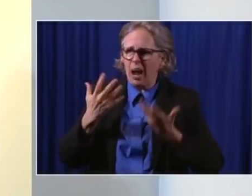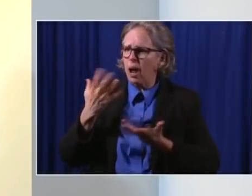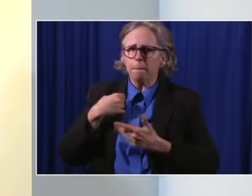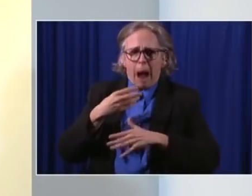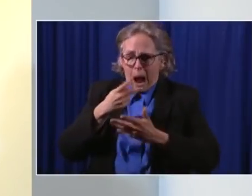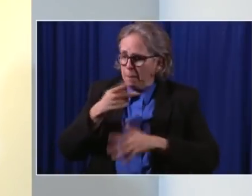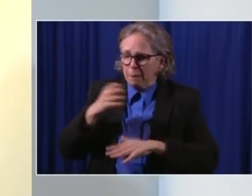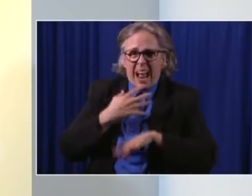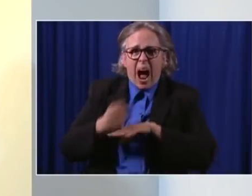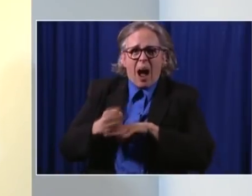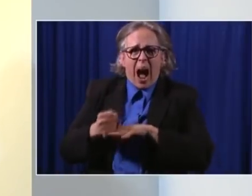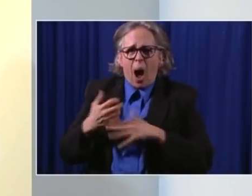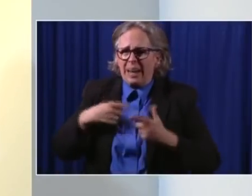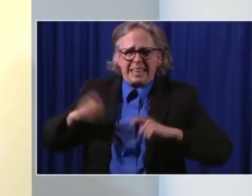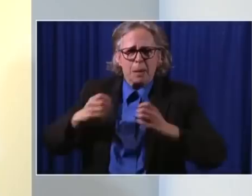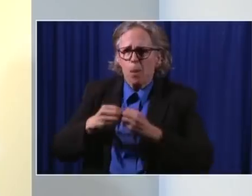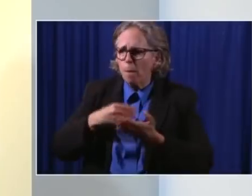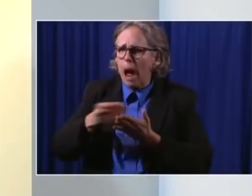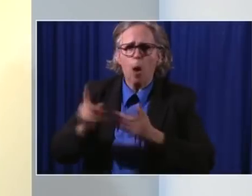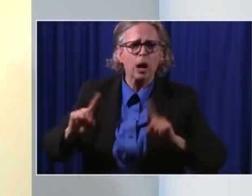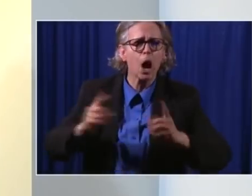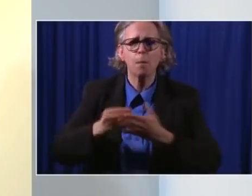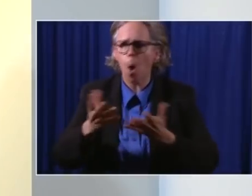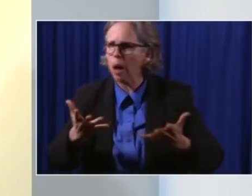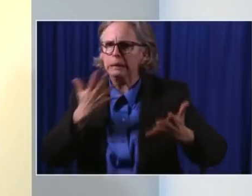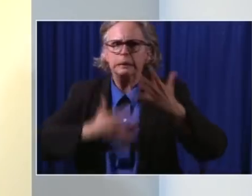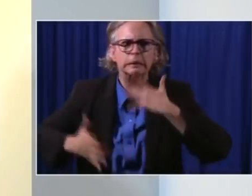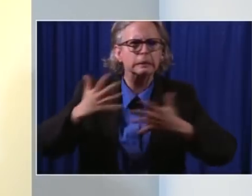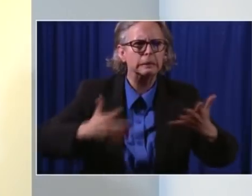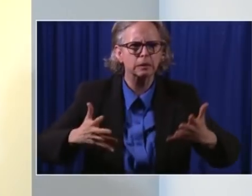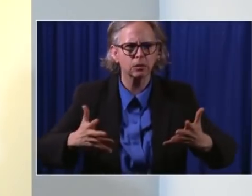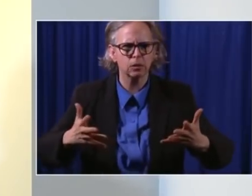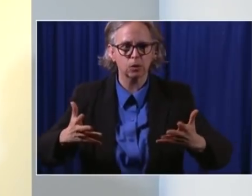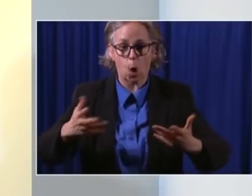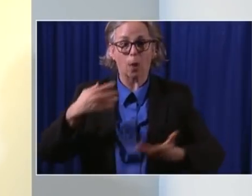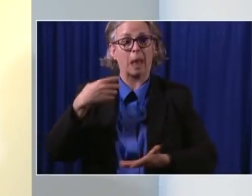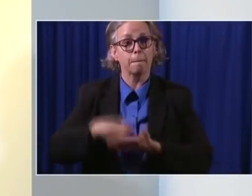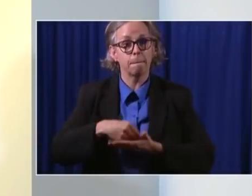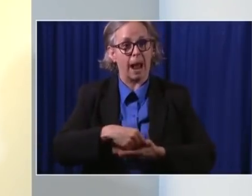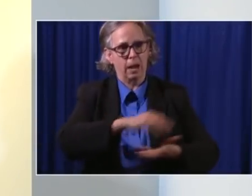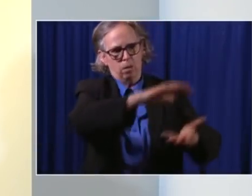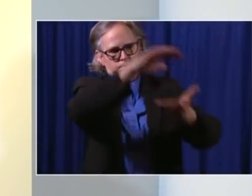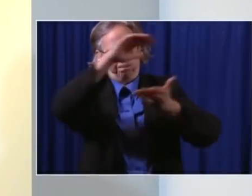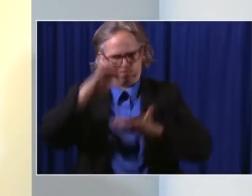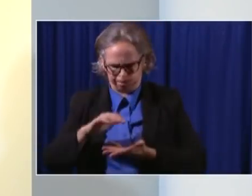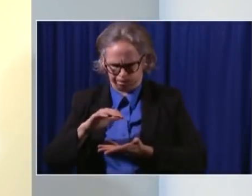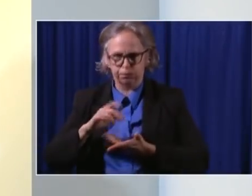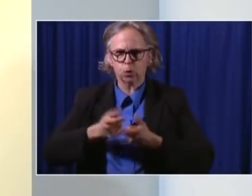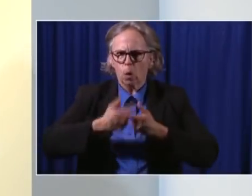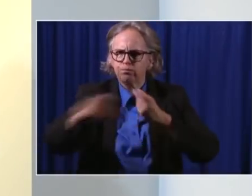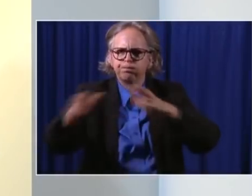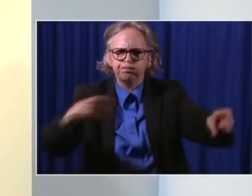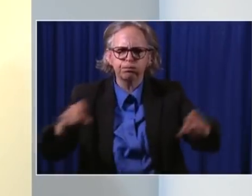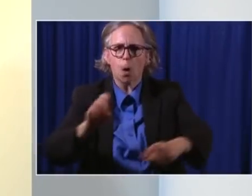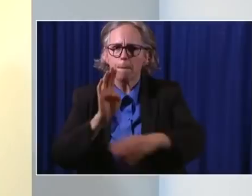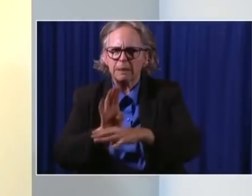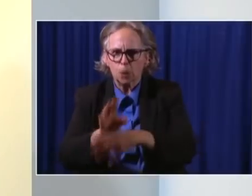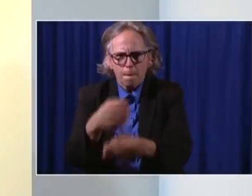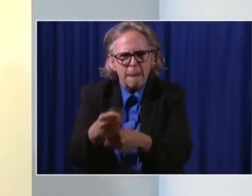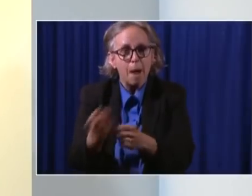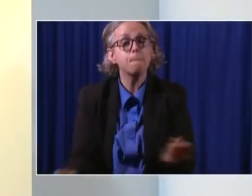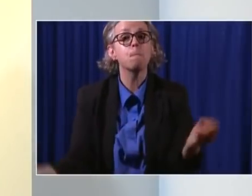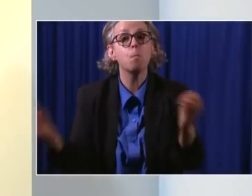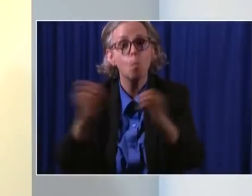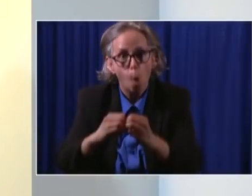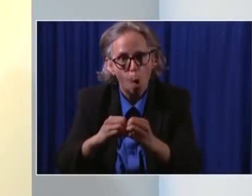supply, and we're going to continue to try to help these businesses build that supply chain. It's important that all aspects of the